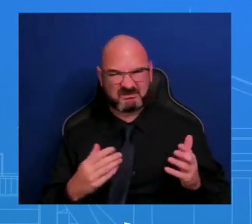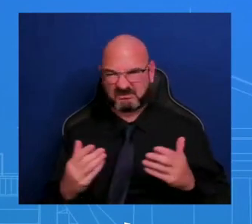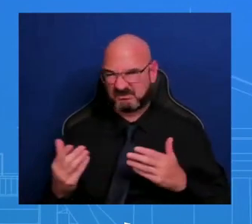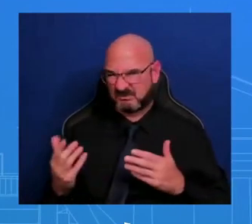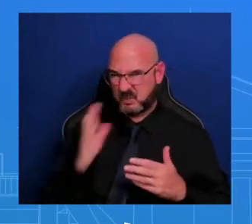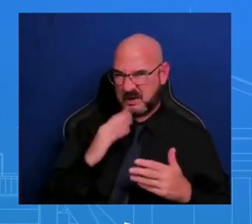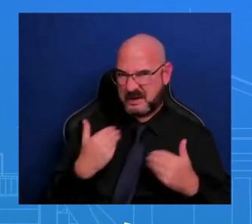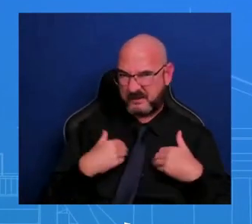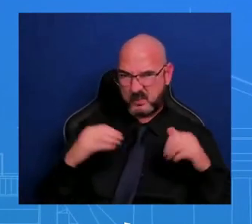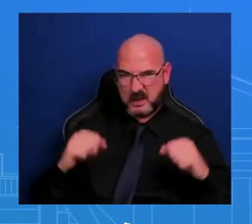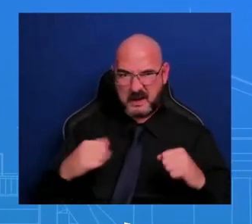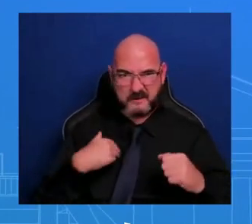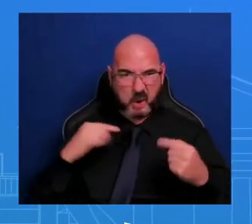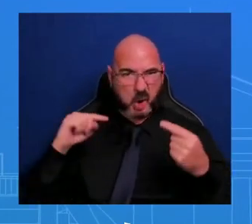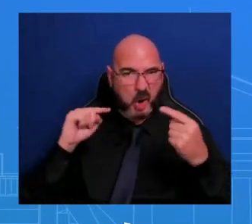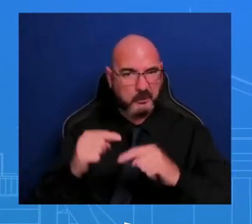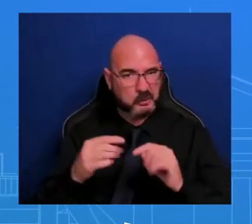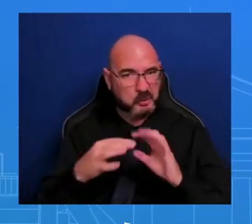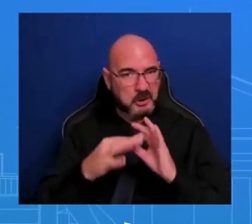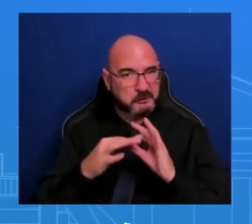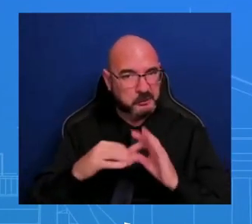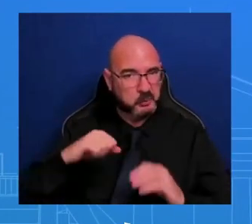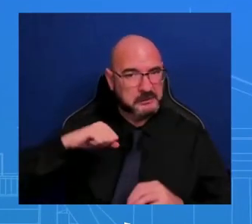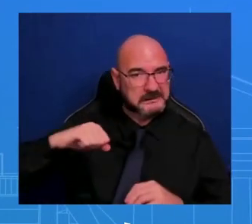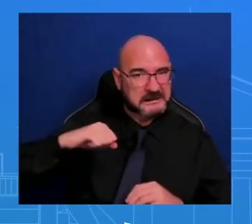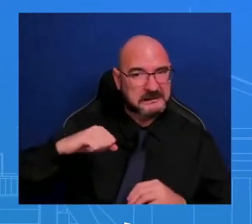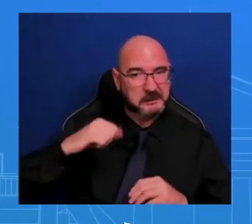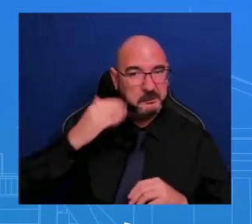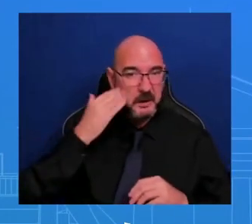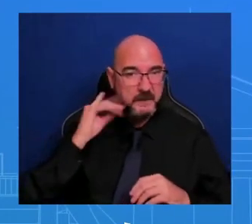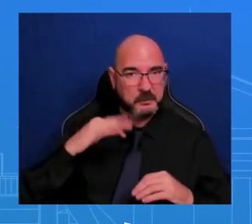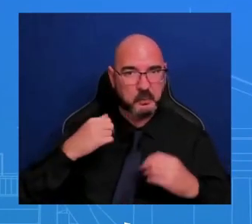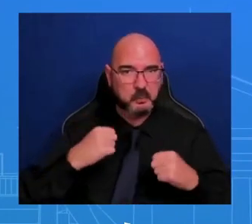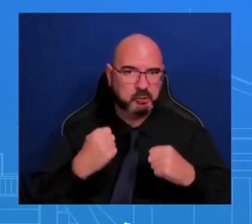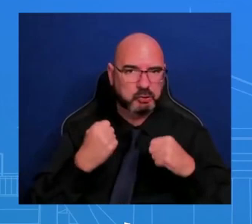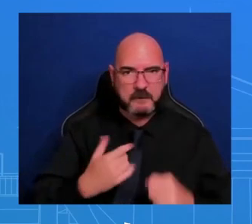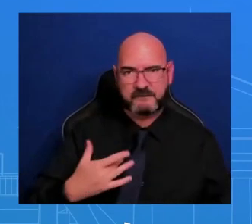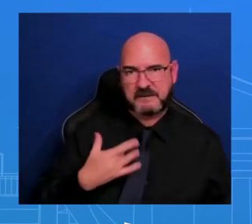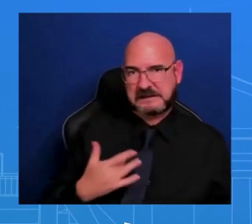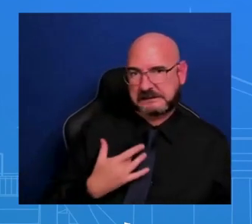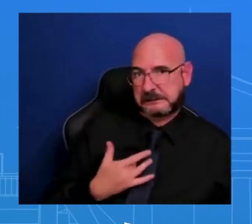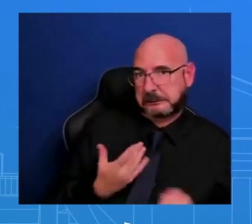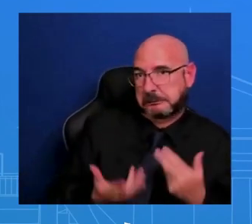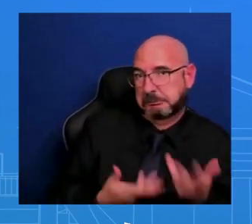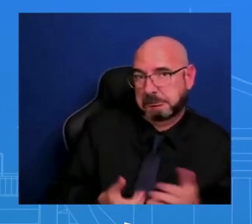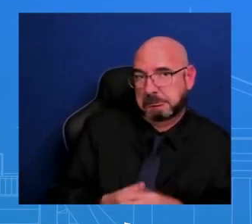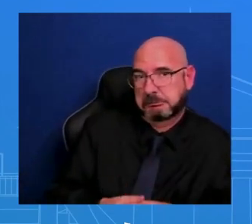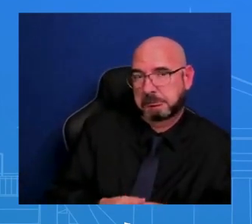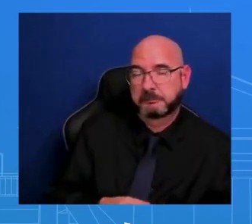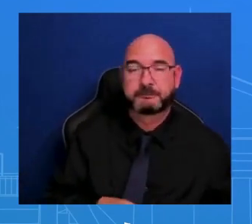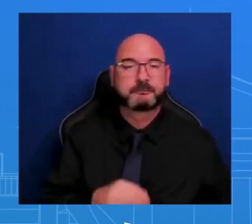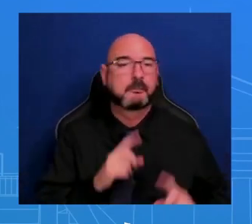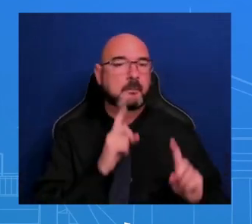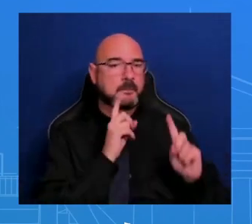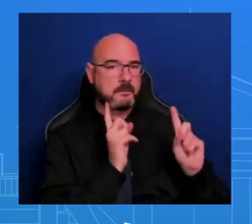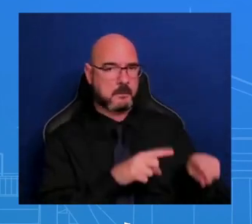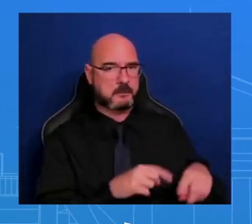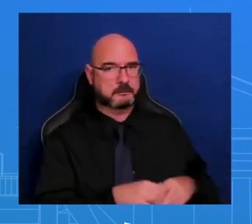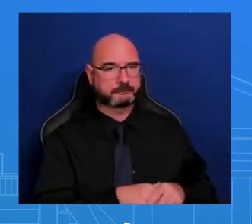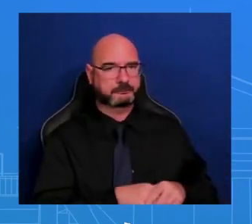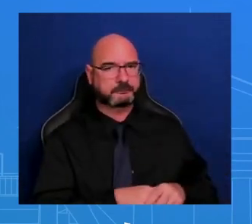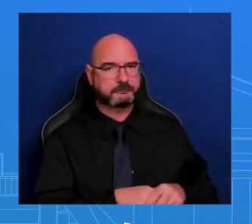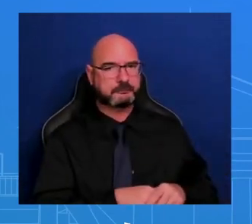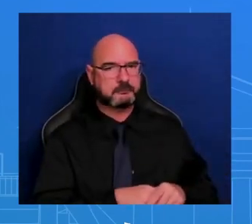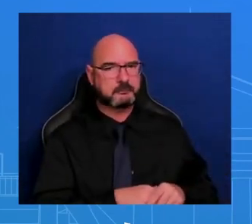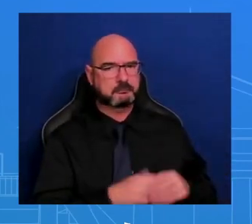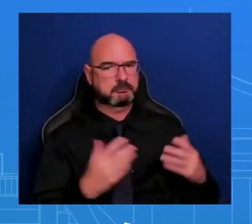partners across the globe, and we certainly, those relationships are very important. But the president and this administration has been very clear in